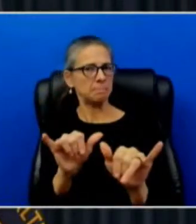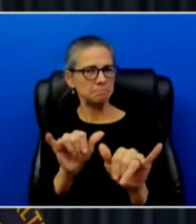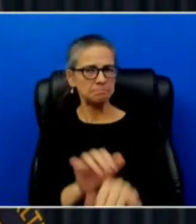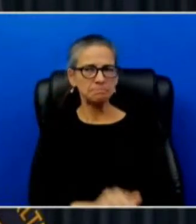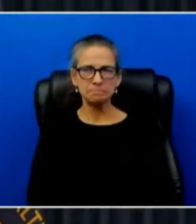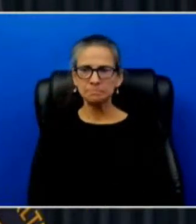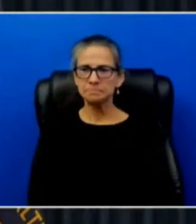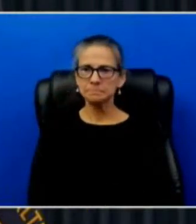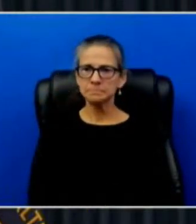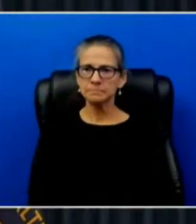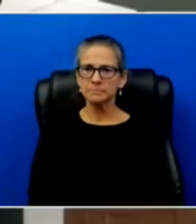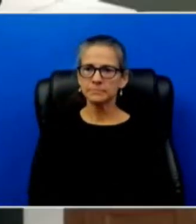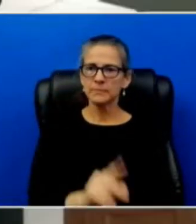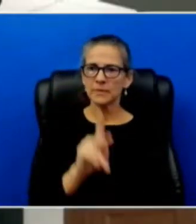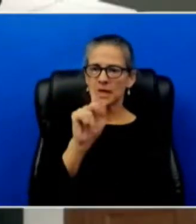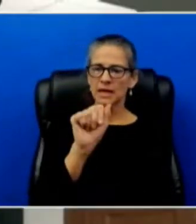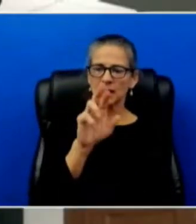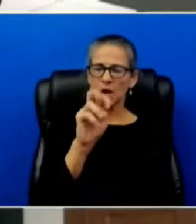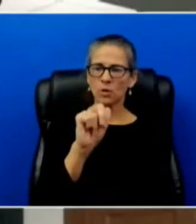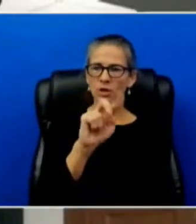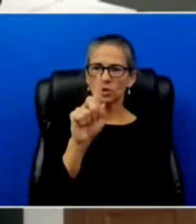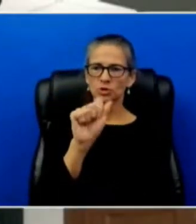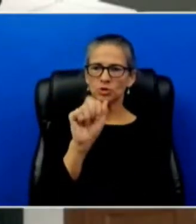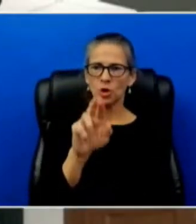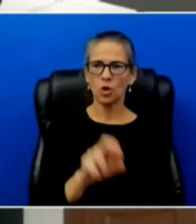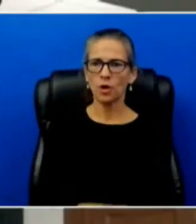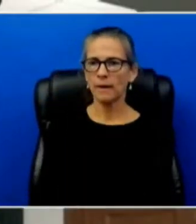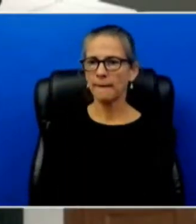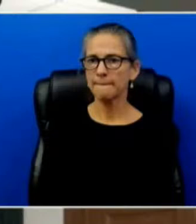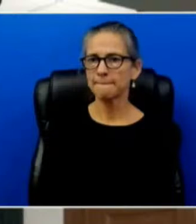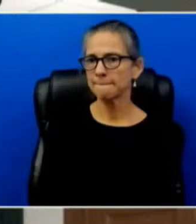Karen Czar, WUKY.